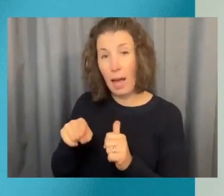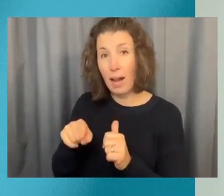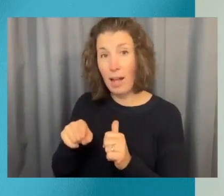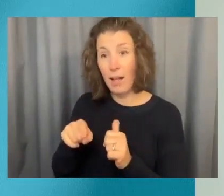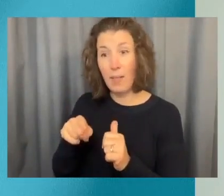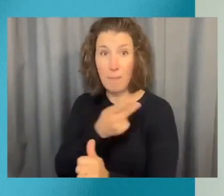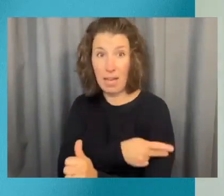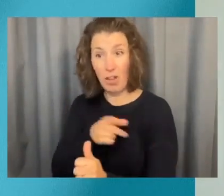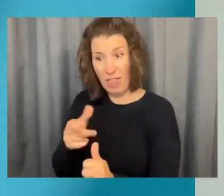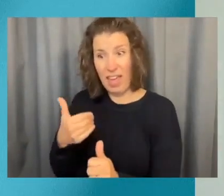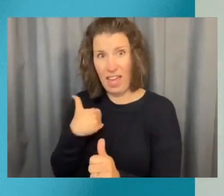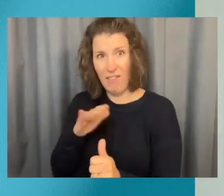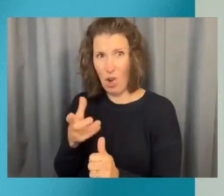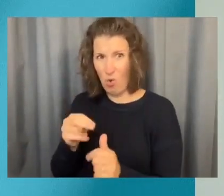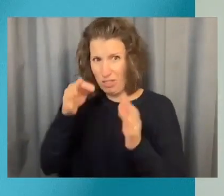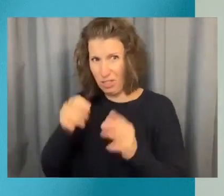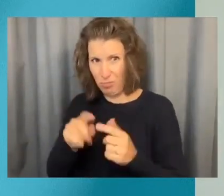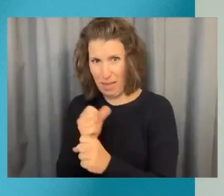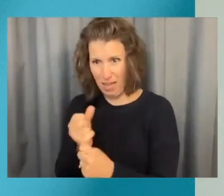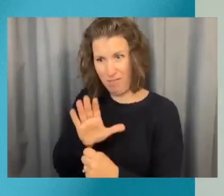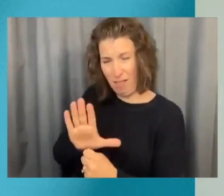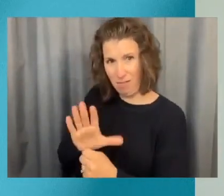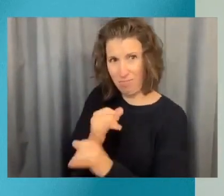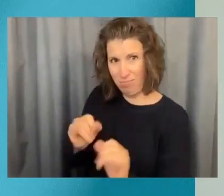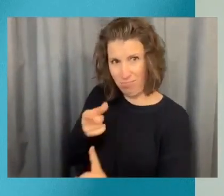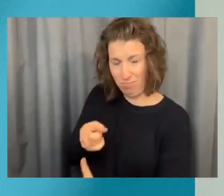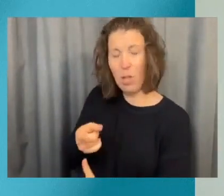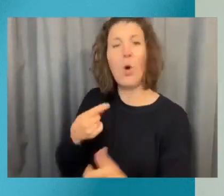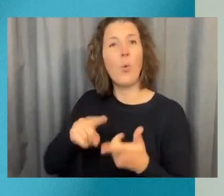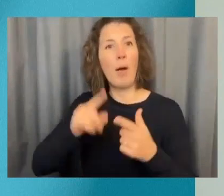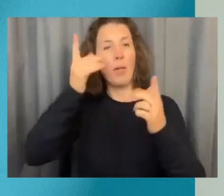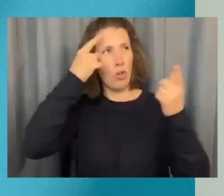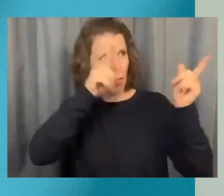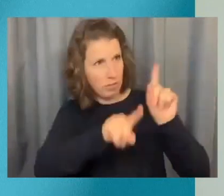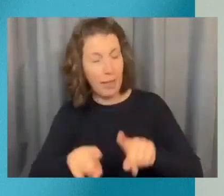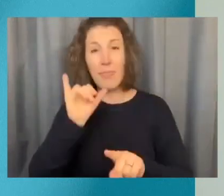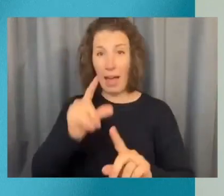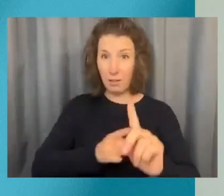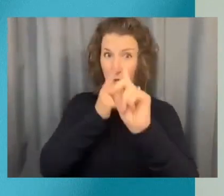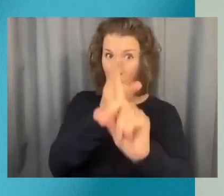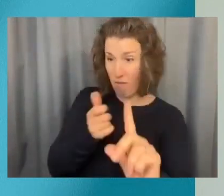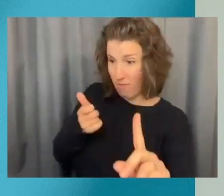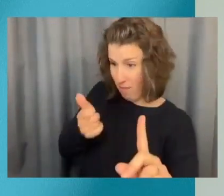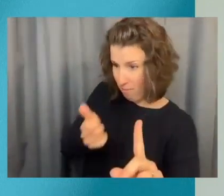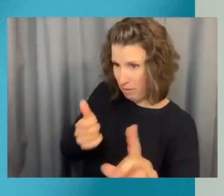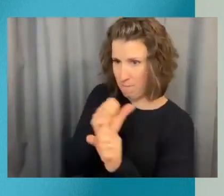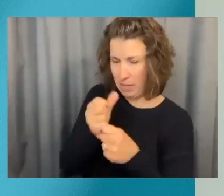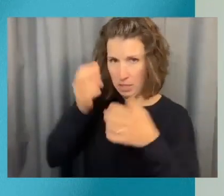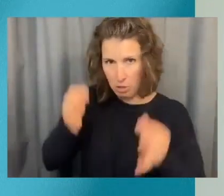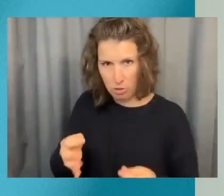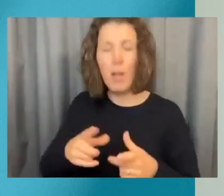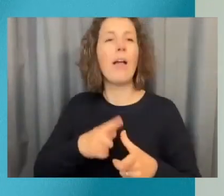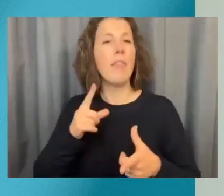make. And when we agree that that is a goal, then defining shared decision making is much easier, because then it's about working